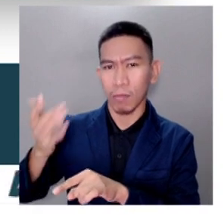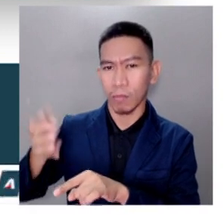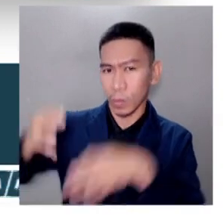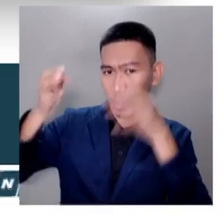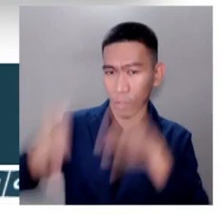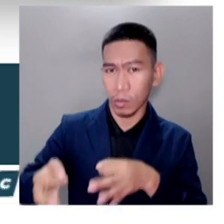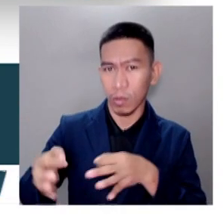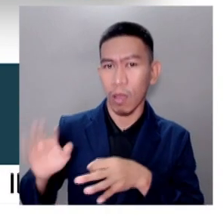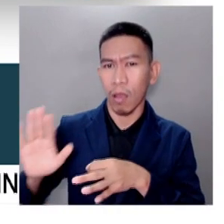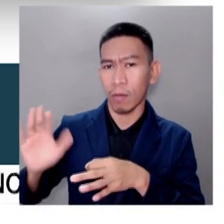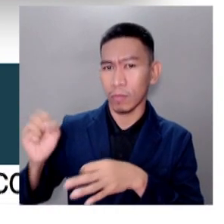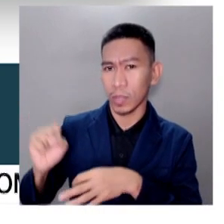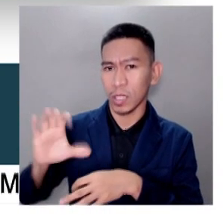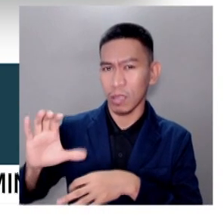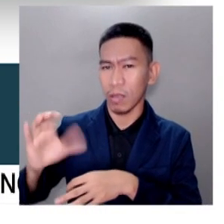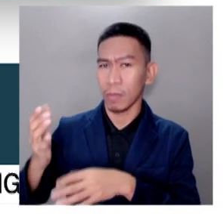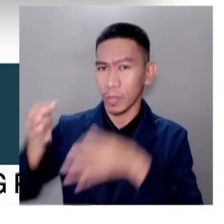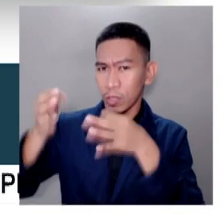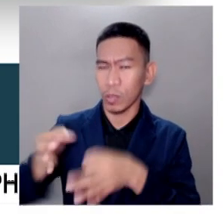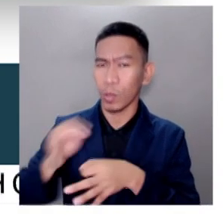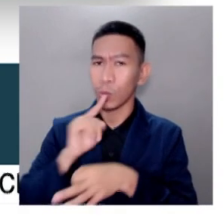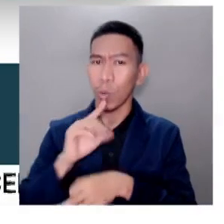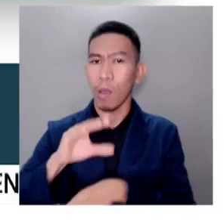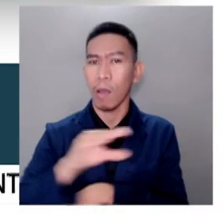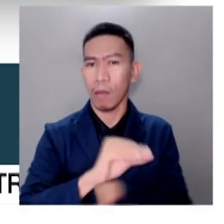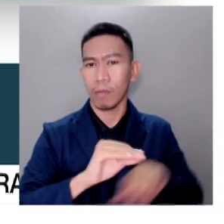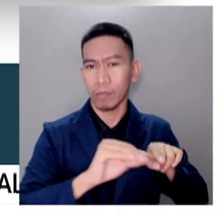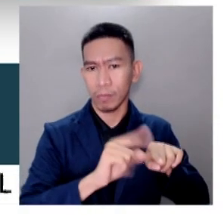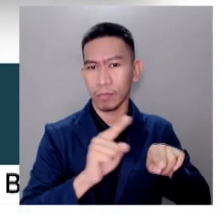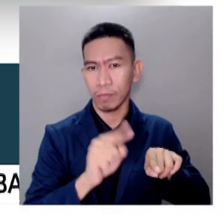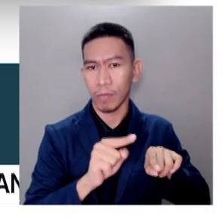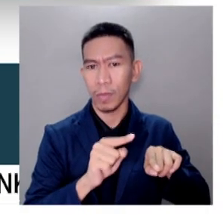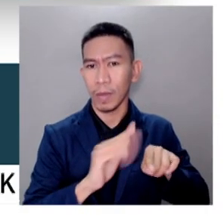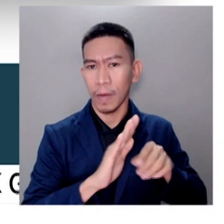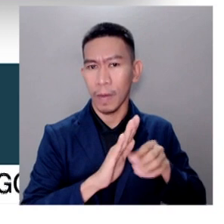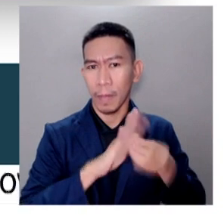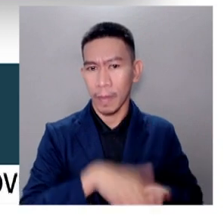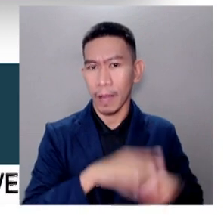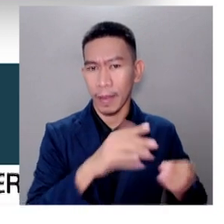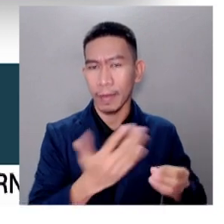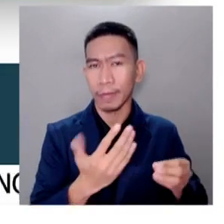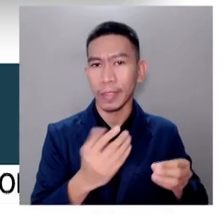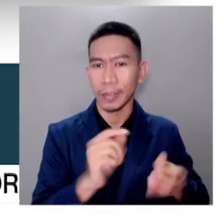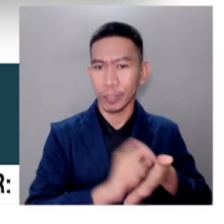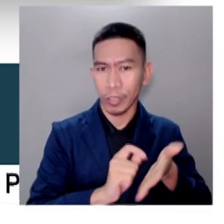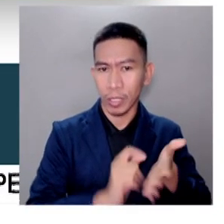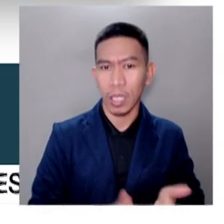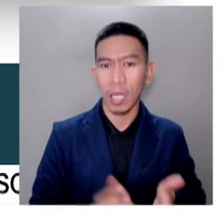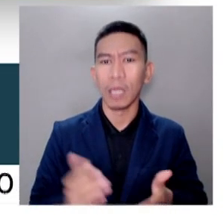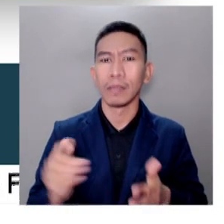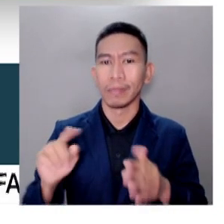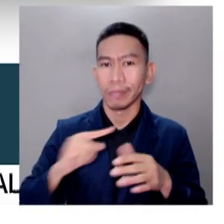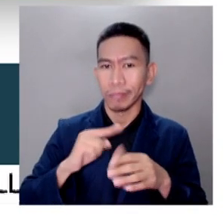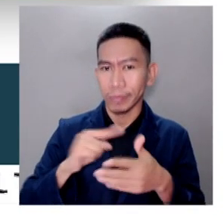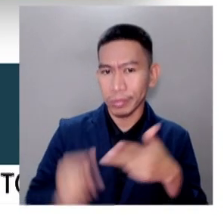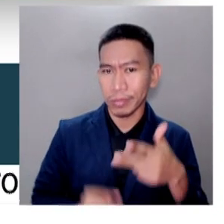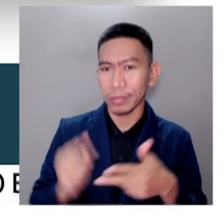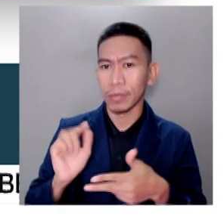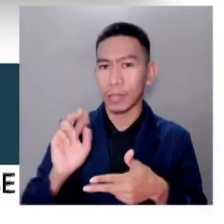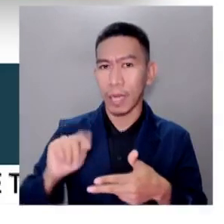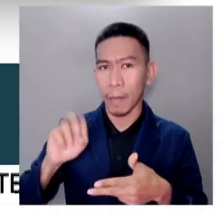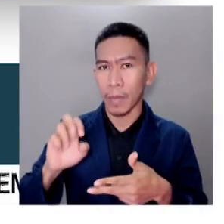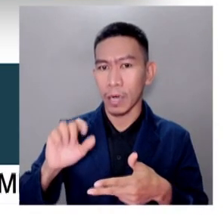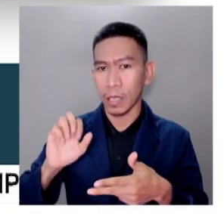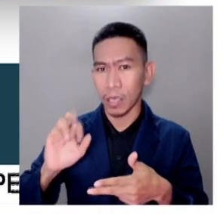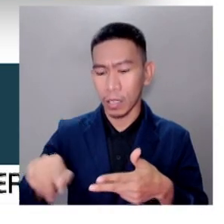journalism. He warns the shutdown of media institutions like Rappler, ABS-CBN, and alternative news sites only further destroys